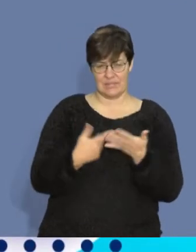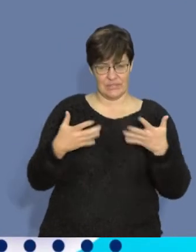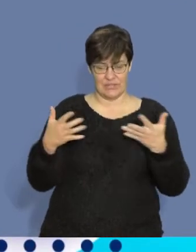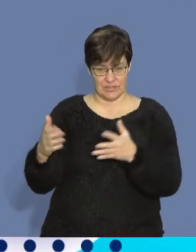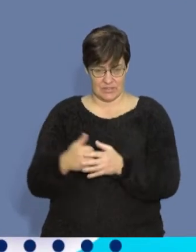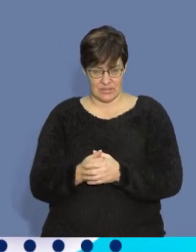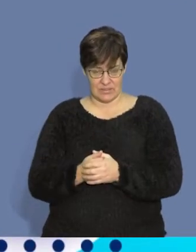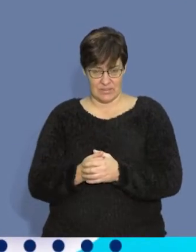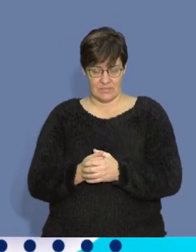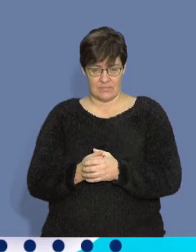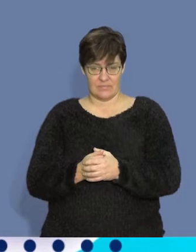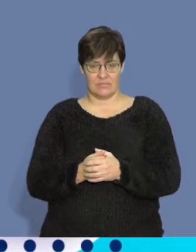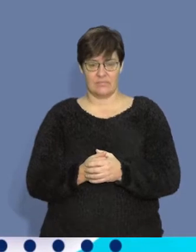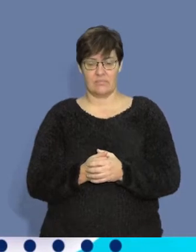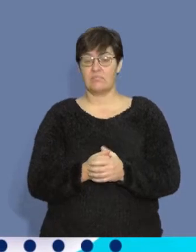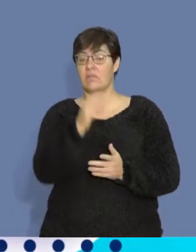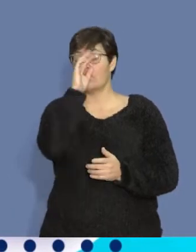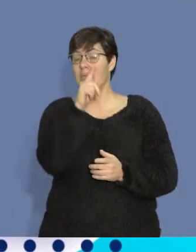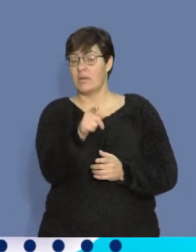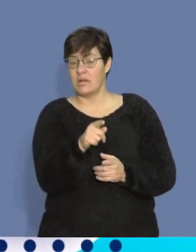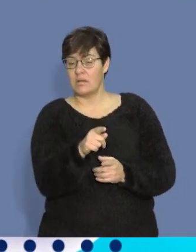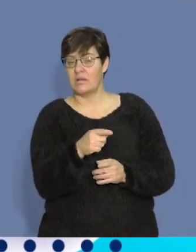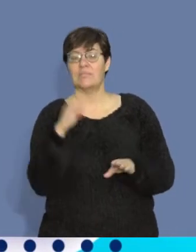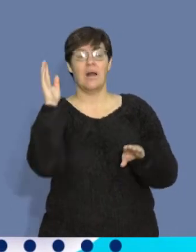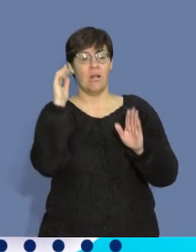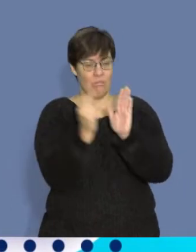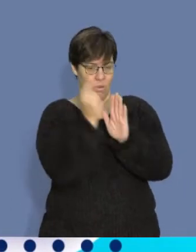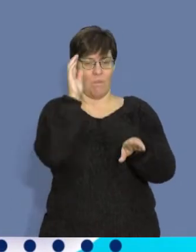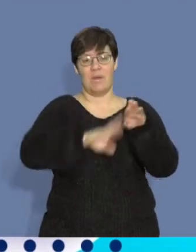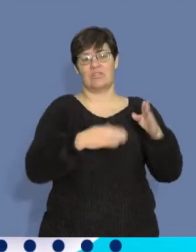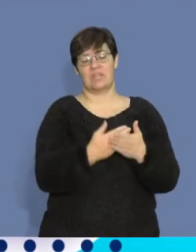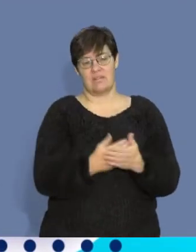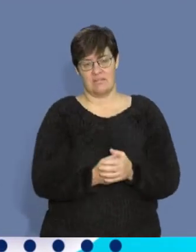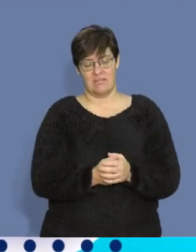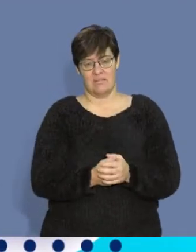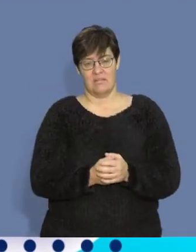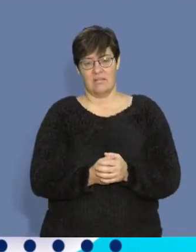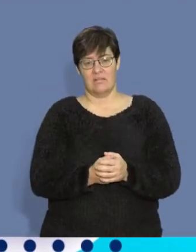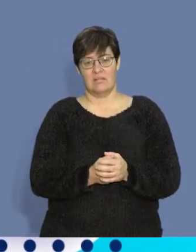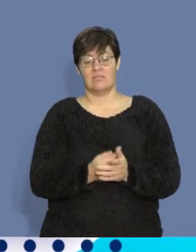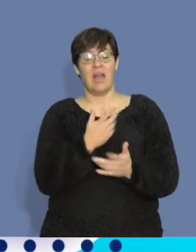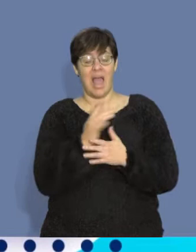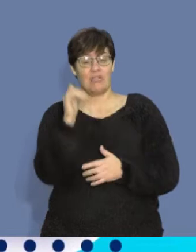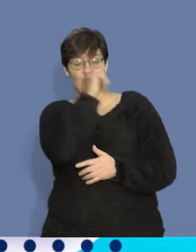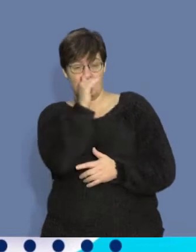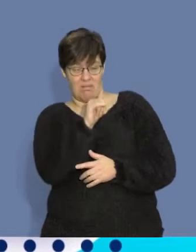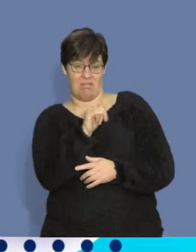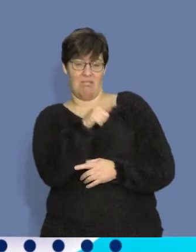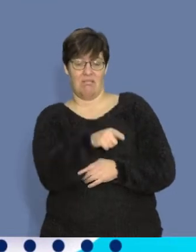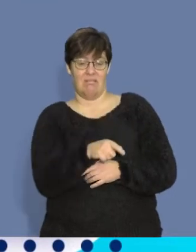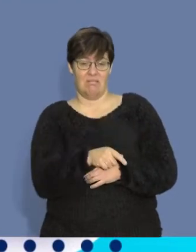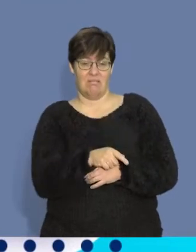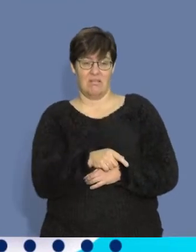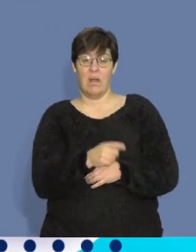plenty of discussion on tax evasion. Remember, it is punishable by law, it is unethical, it's a criminal